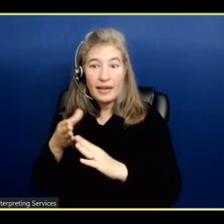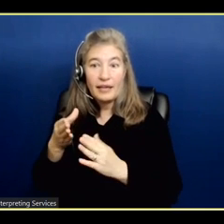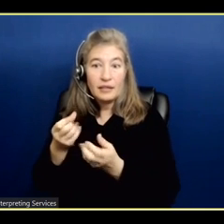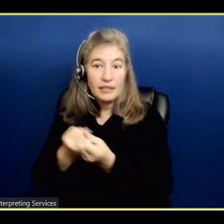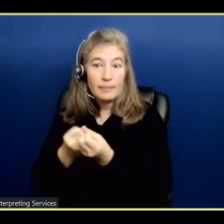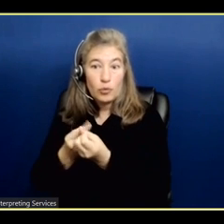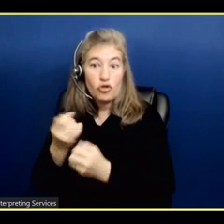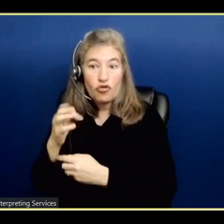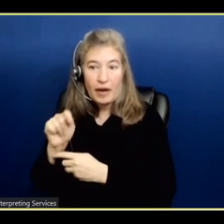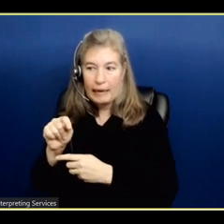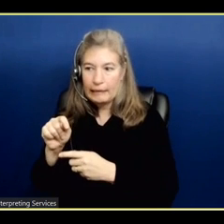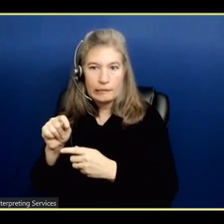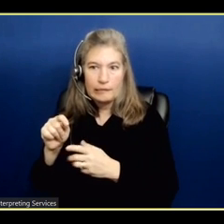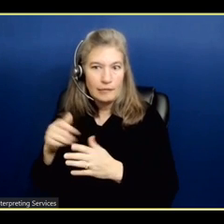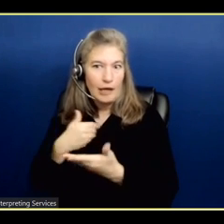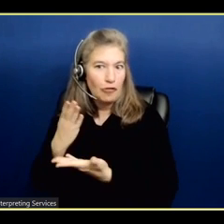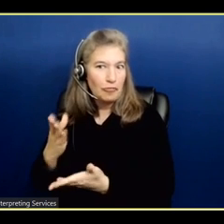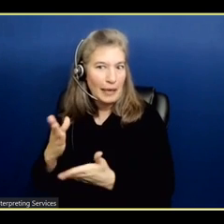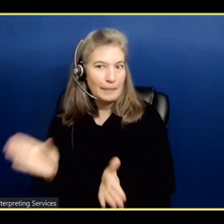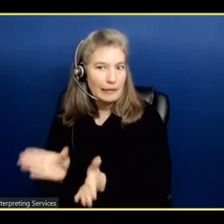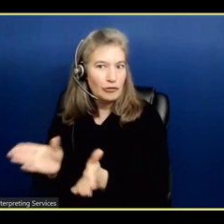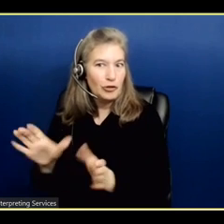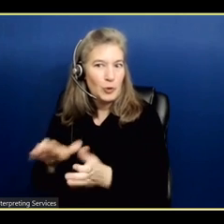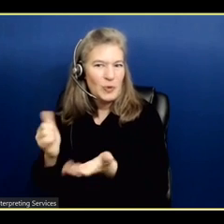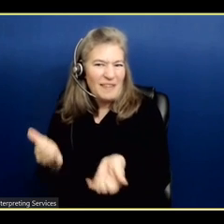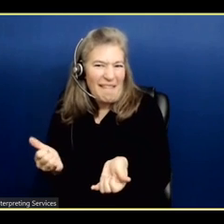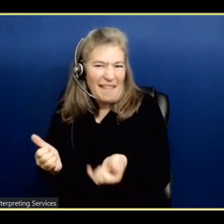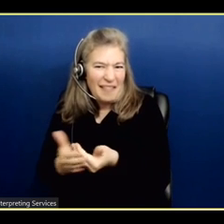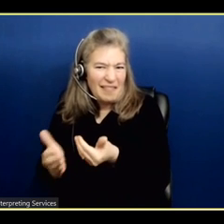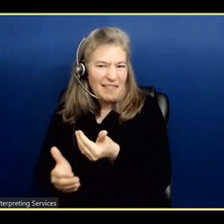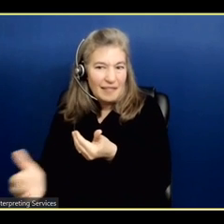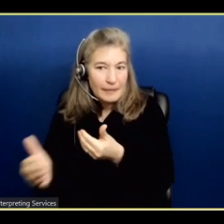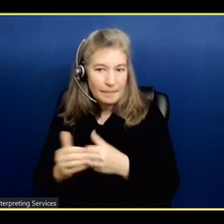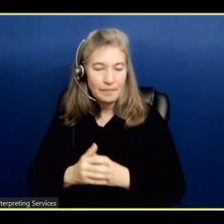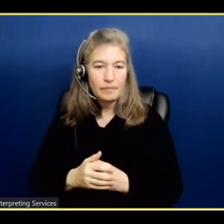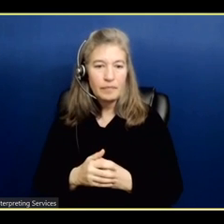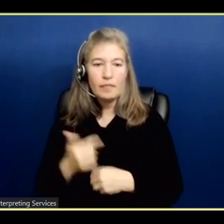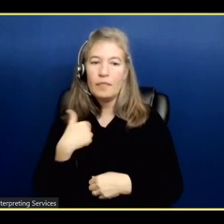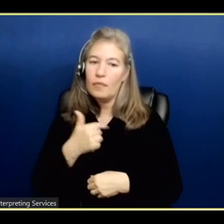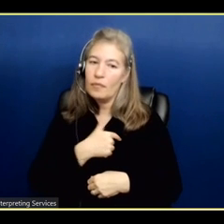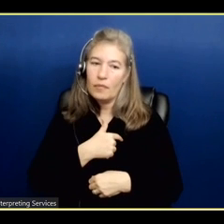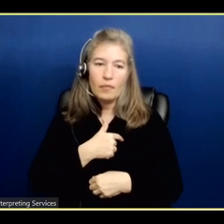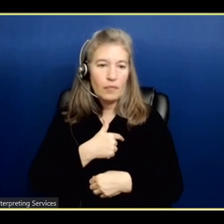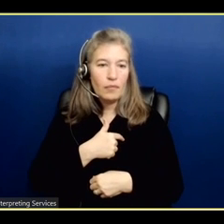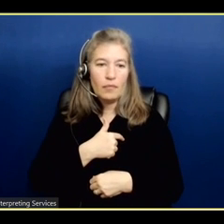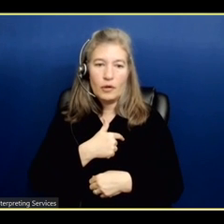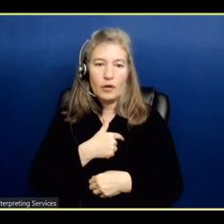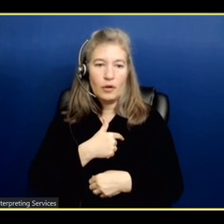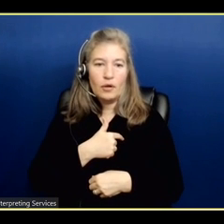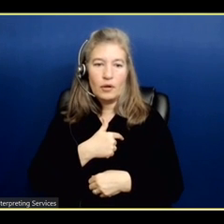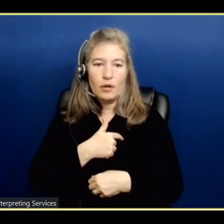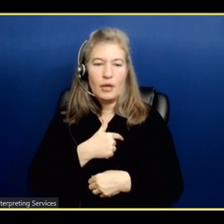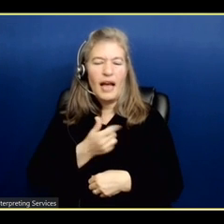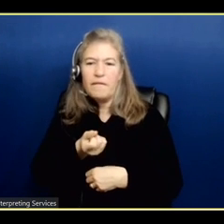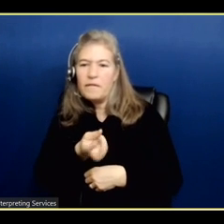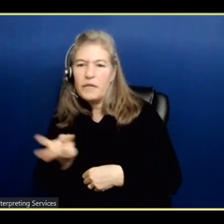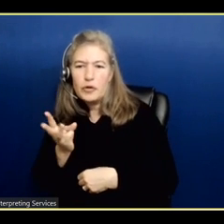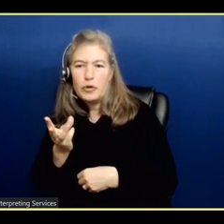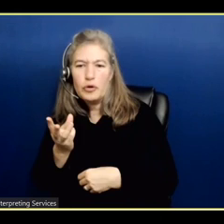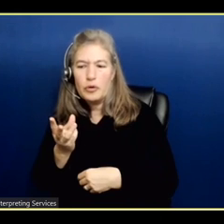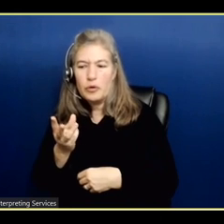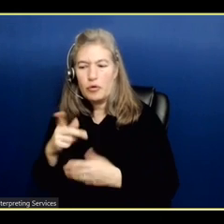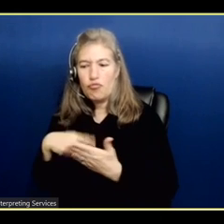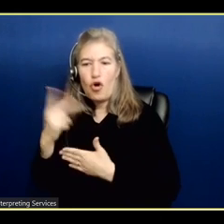start doing that. We are converting whatever program grants we do have, which are not very many, but we do have